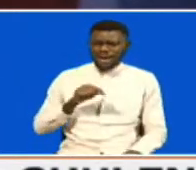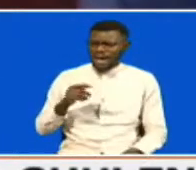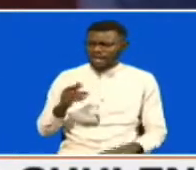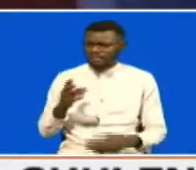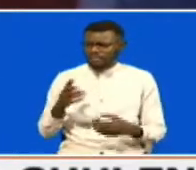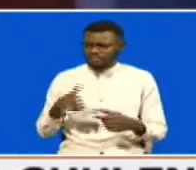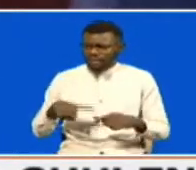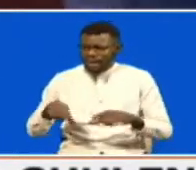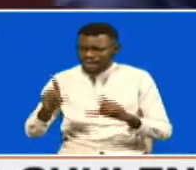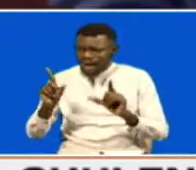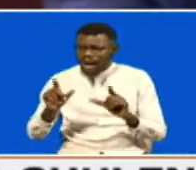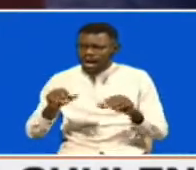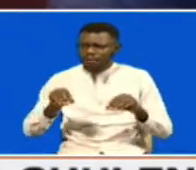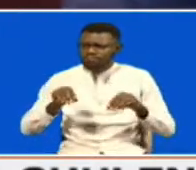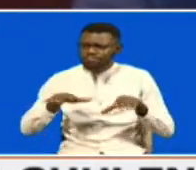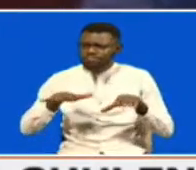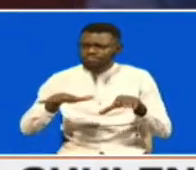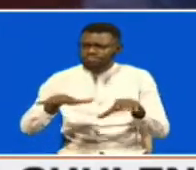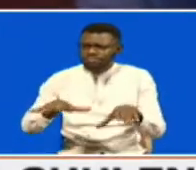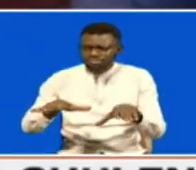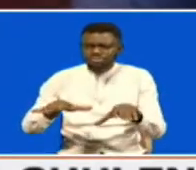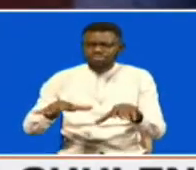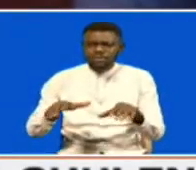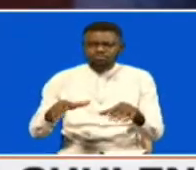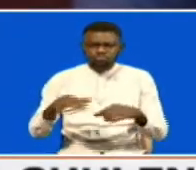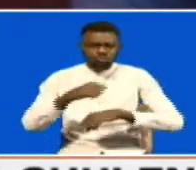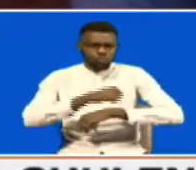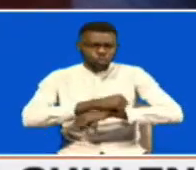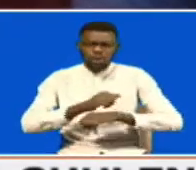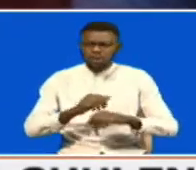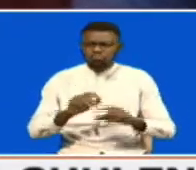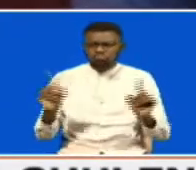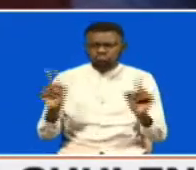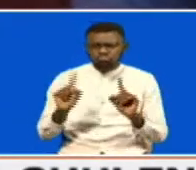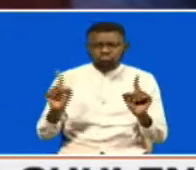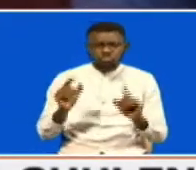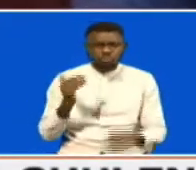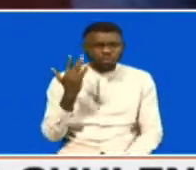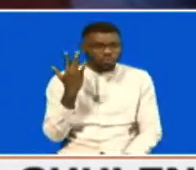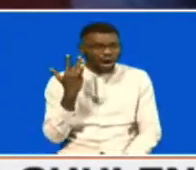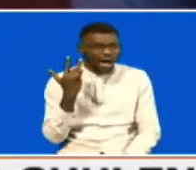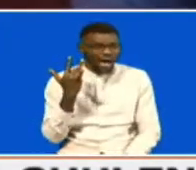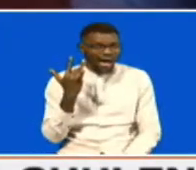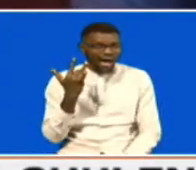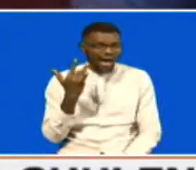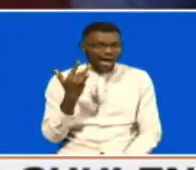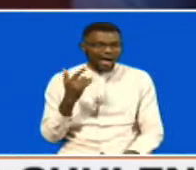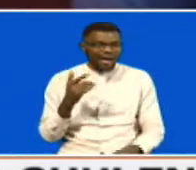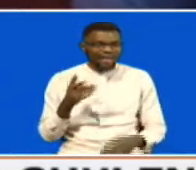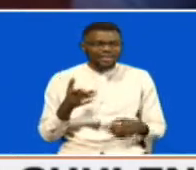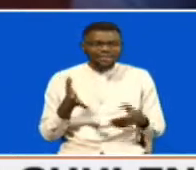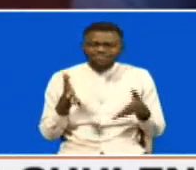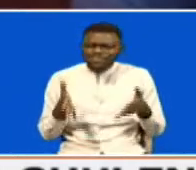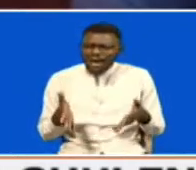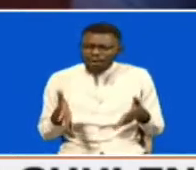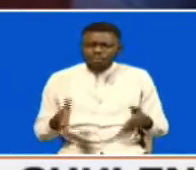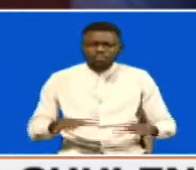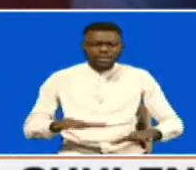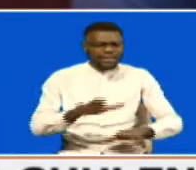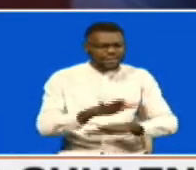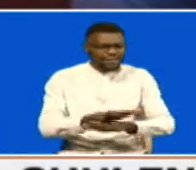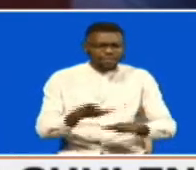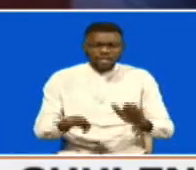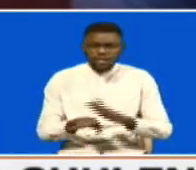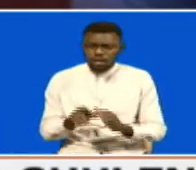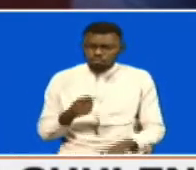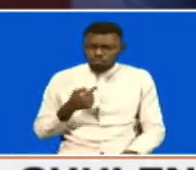allow to infiltrate into our schools, because through the literature, through everything,